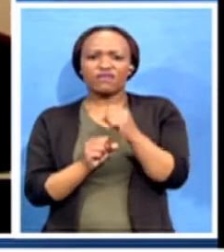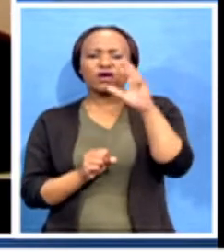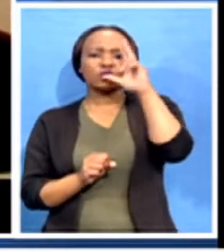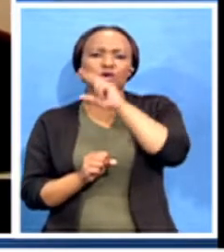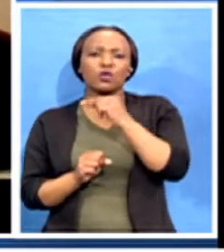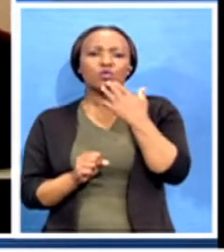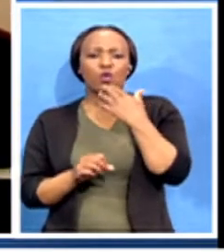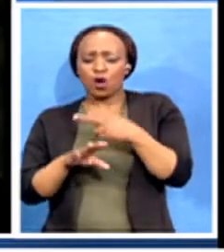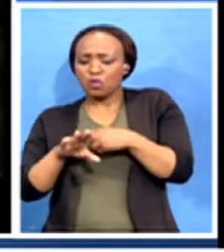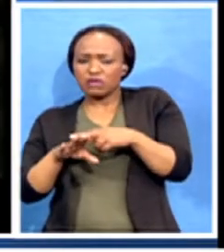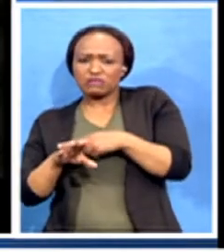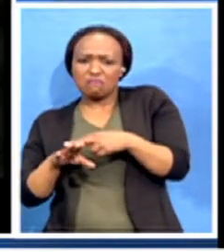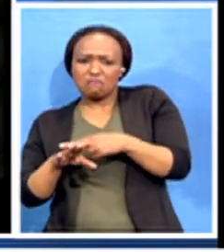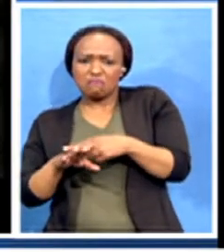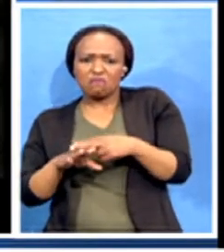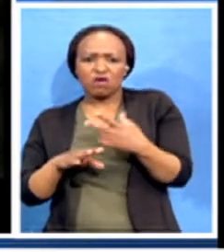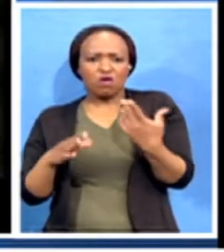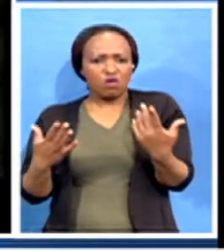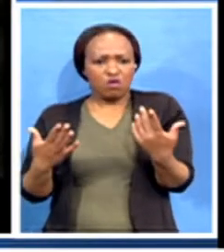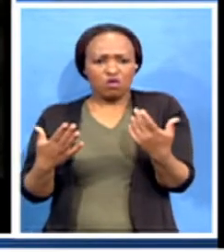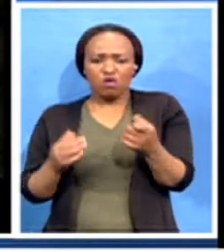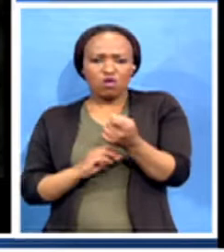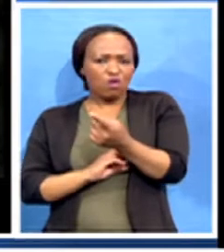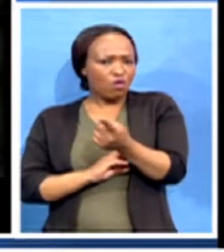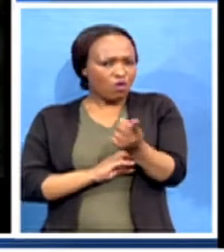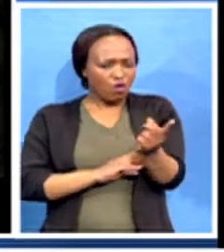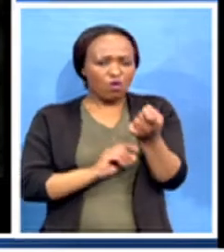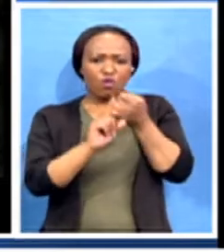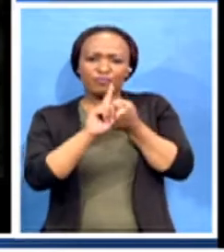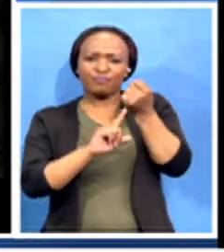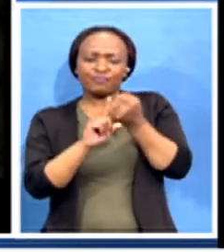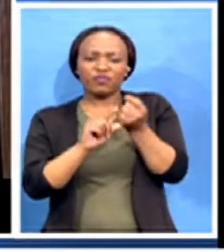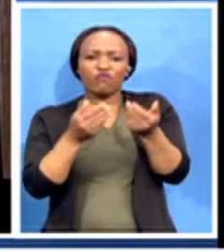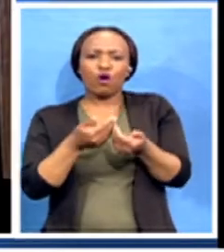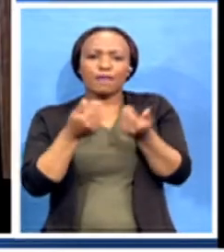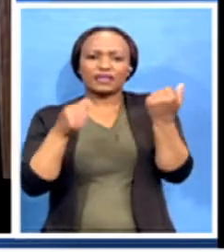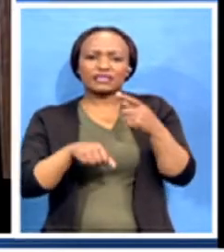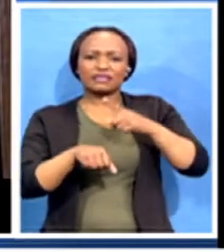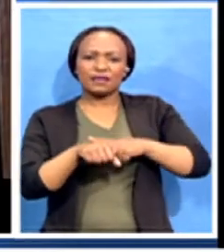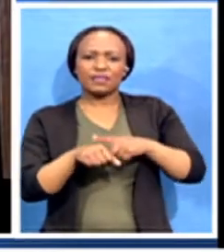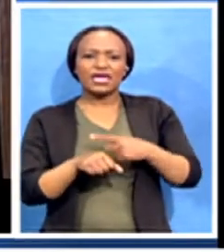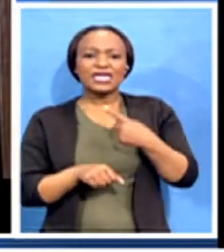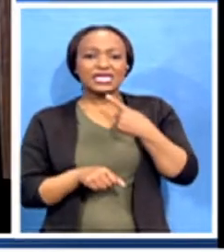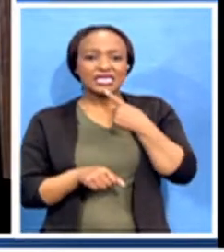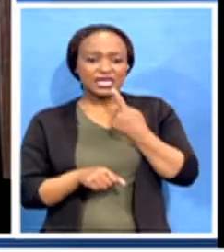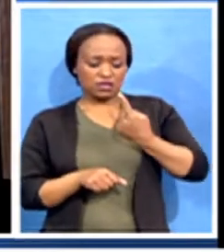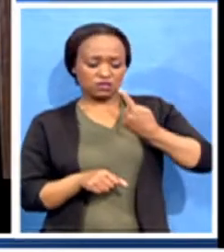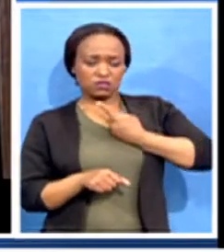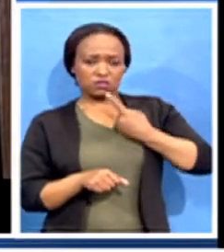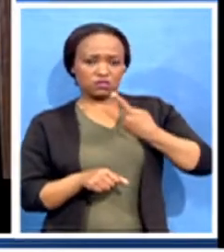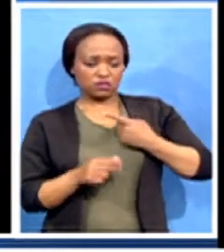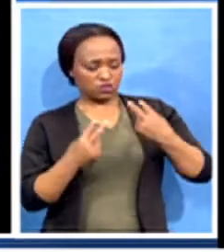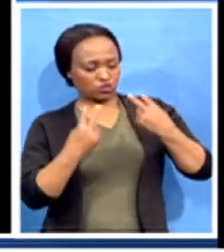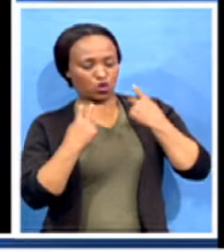about racism and all the struggles of apartheid. He saw himself as